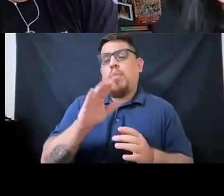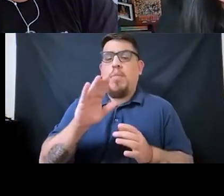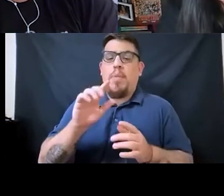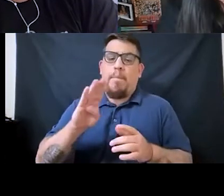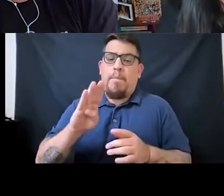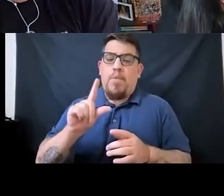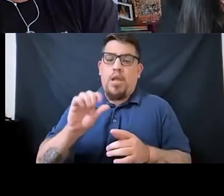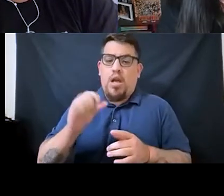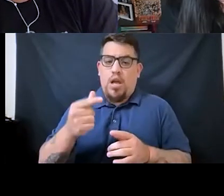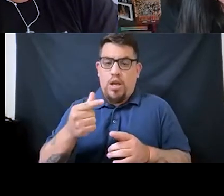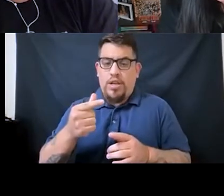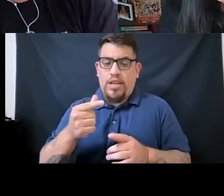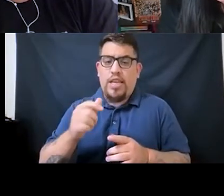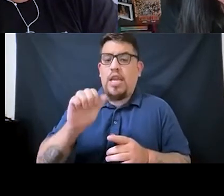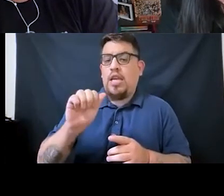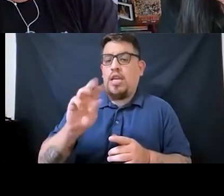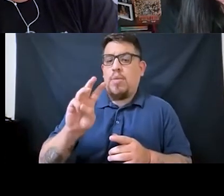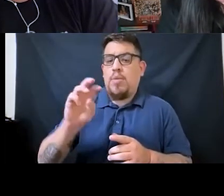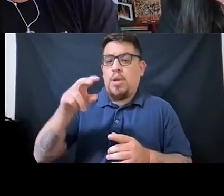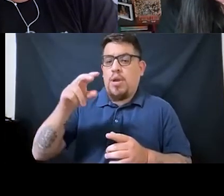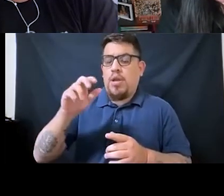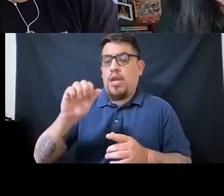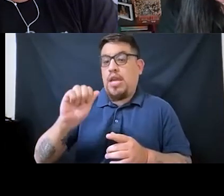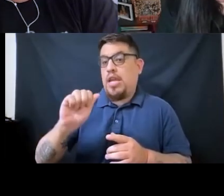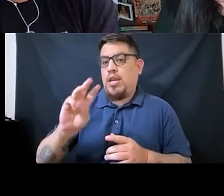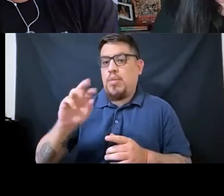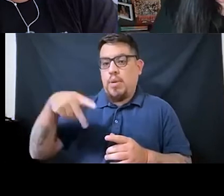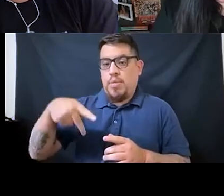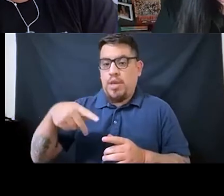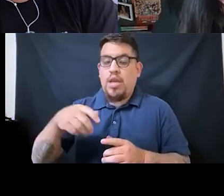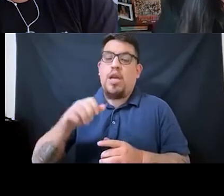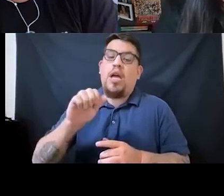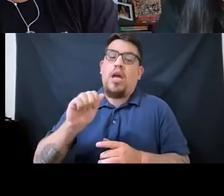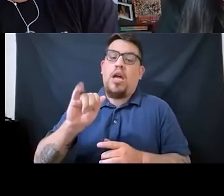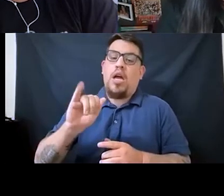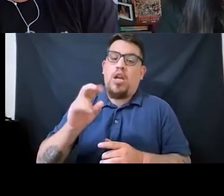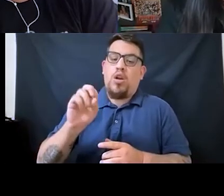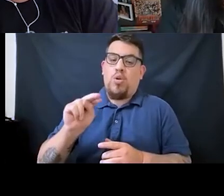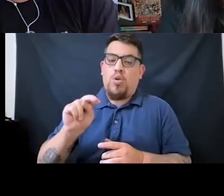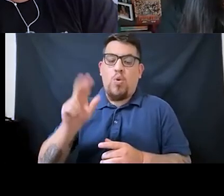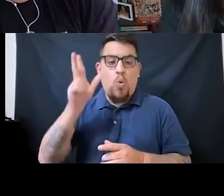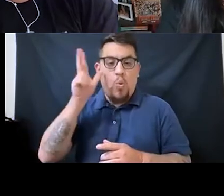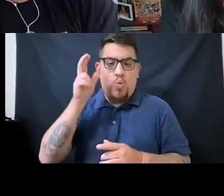Entropy, AWP Writer's Notebook, Iron Horse Literary Review,